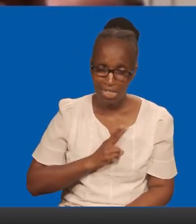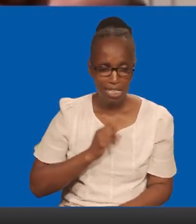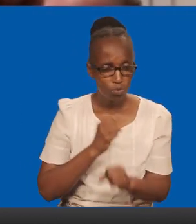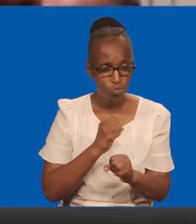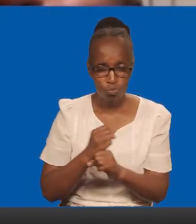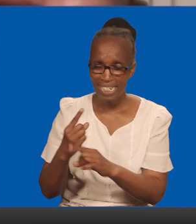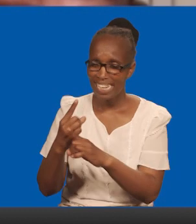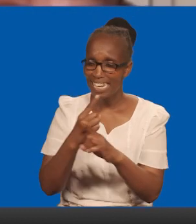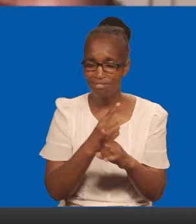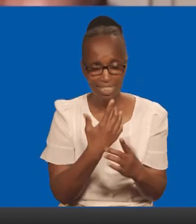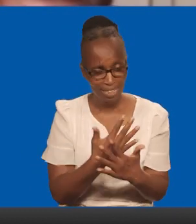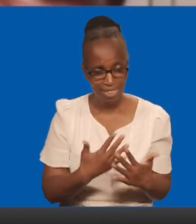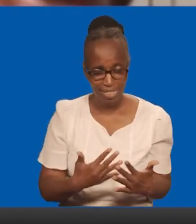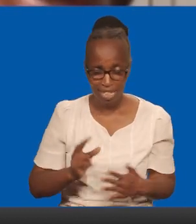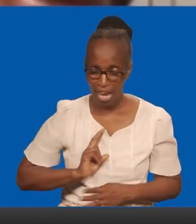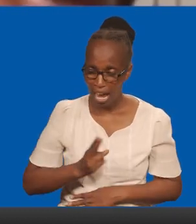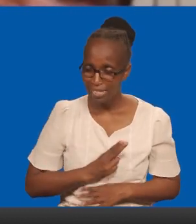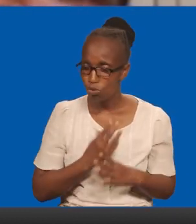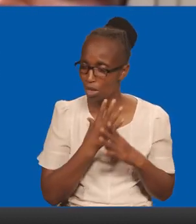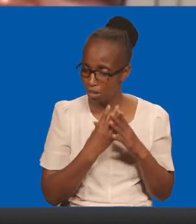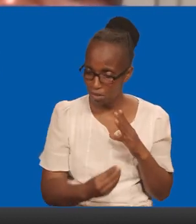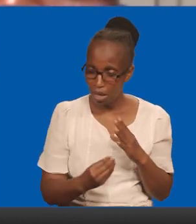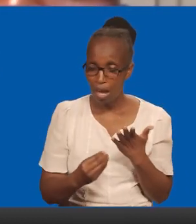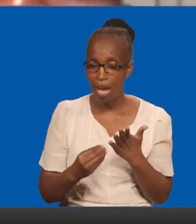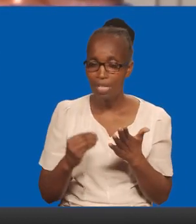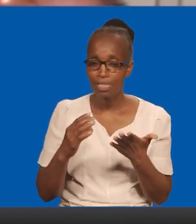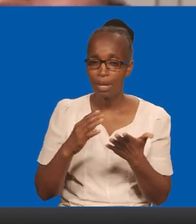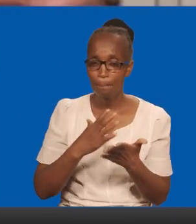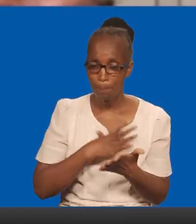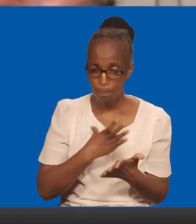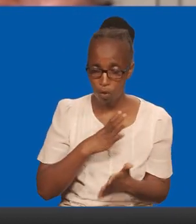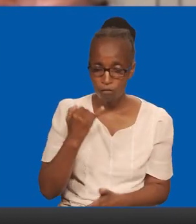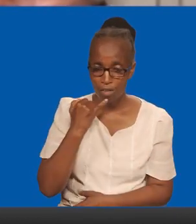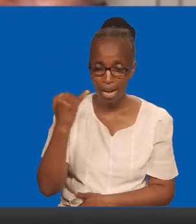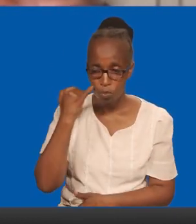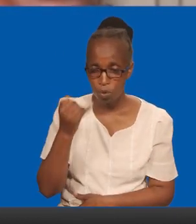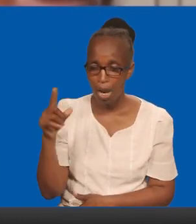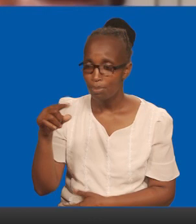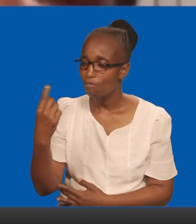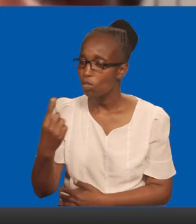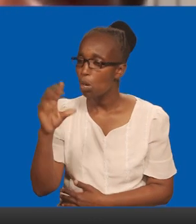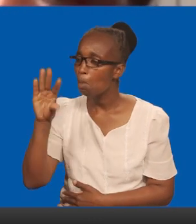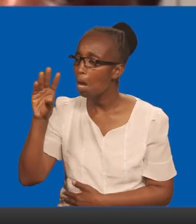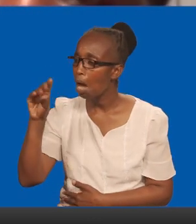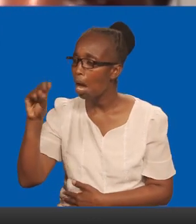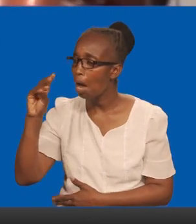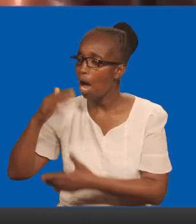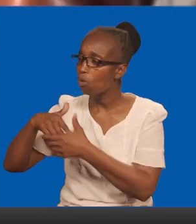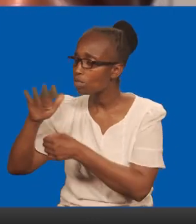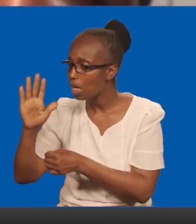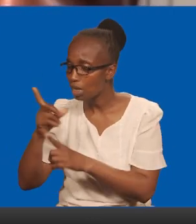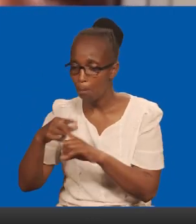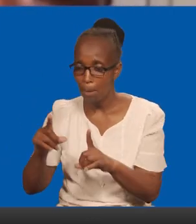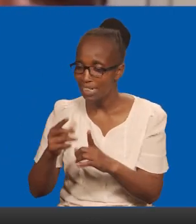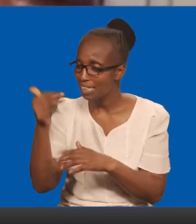Anatuambia tufanya impeachment na hajaddress sisi kama assembly. So we are very, very disappointed as a senator for Nakuru. Anaaddress mambo kule nje na kuji